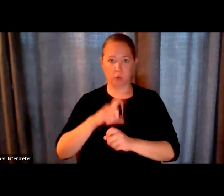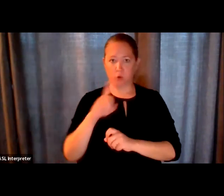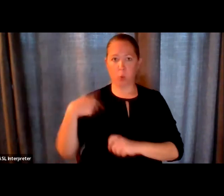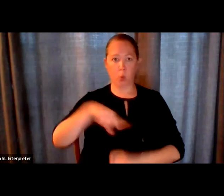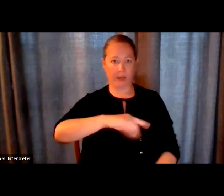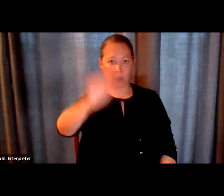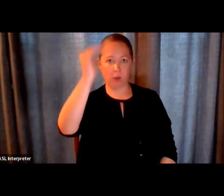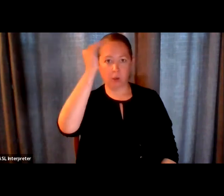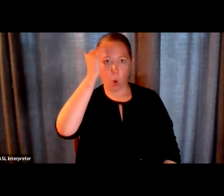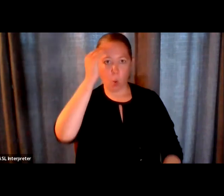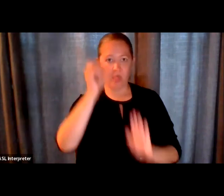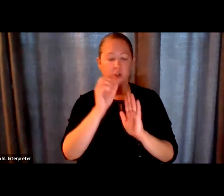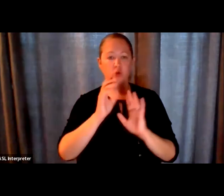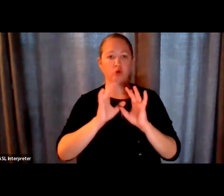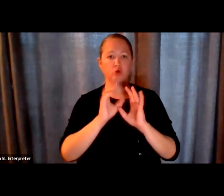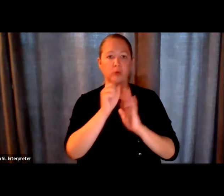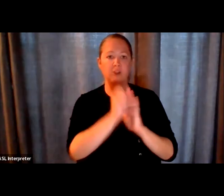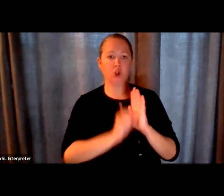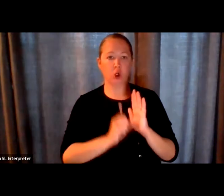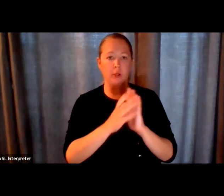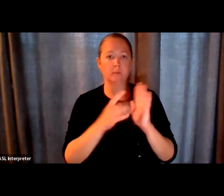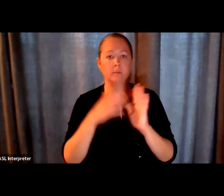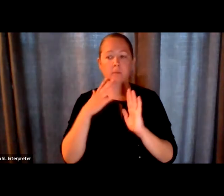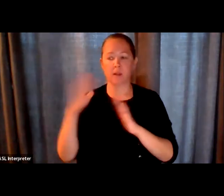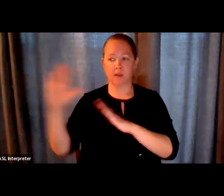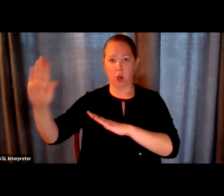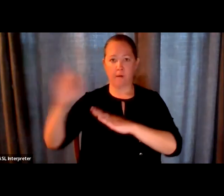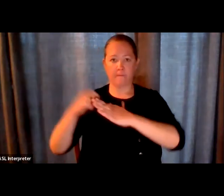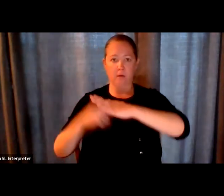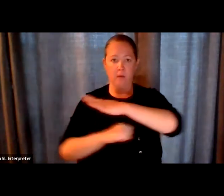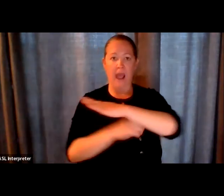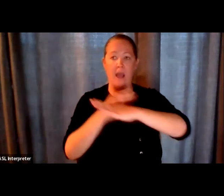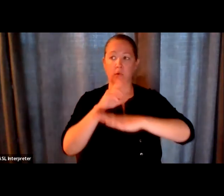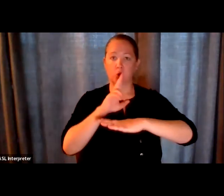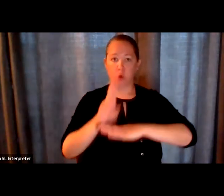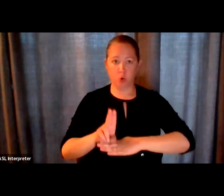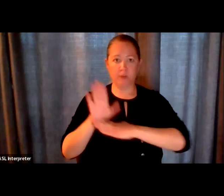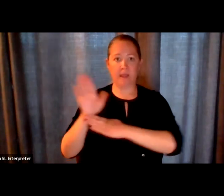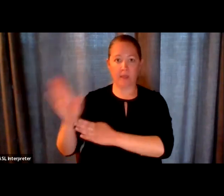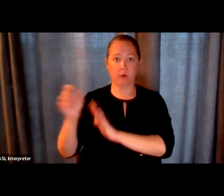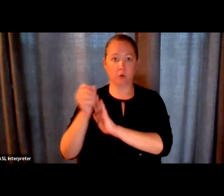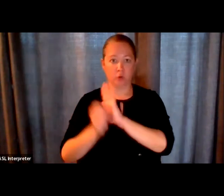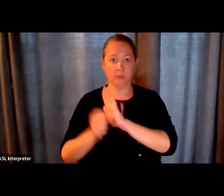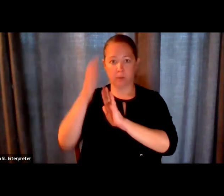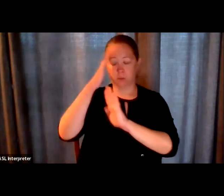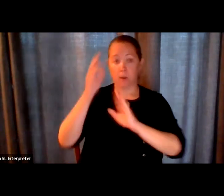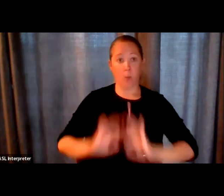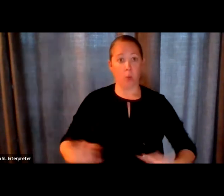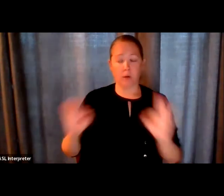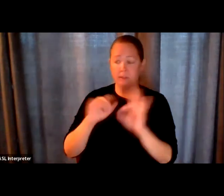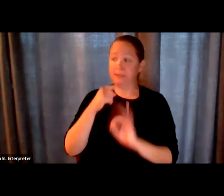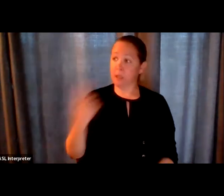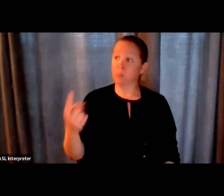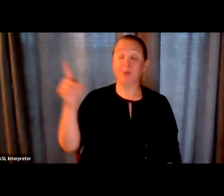scriptures that are foundational for them and draw from those scriptures, which I think support this, to say to them that in fact they